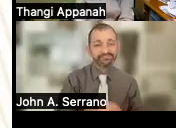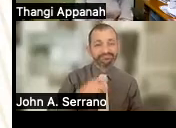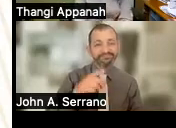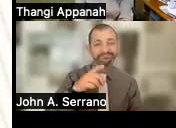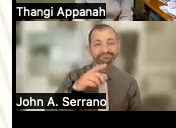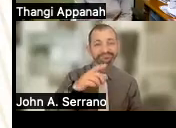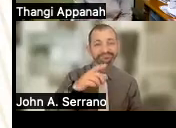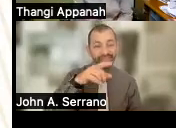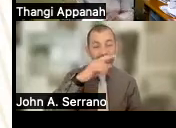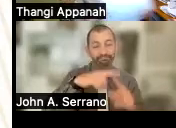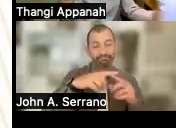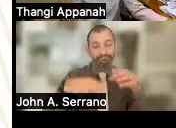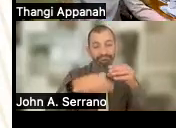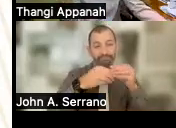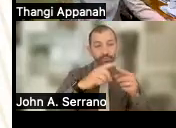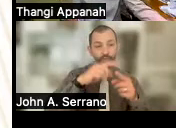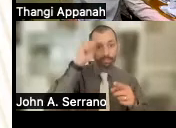celebrations.